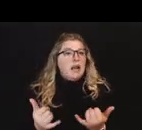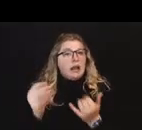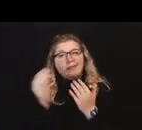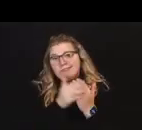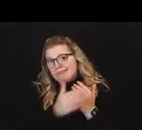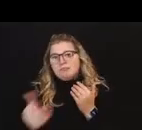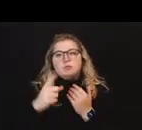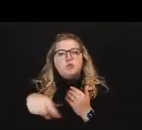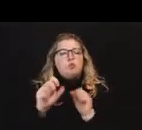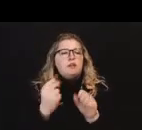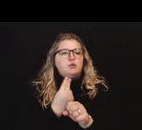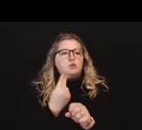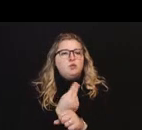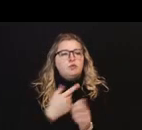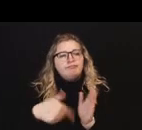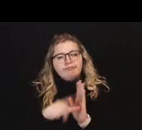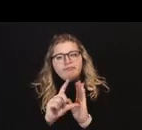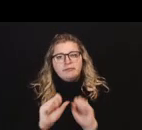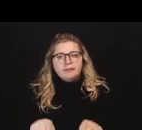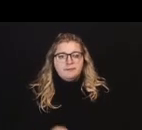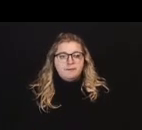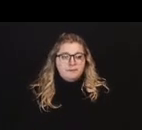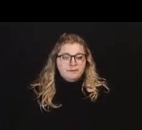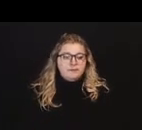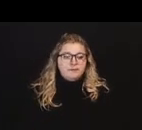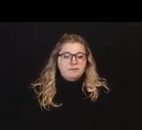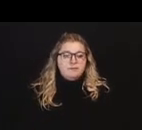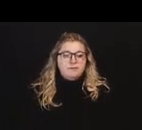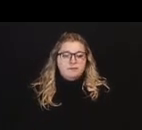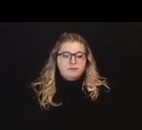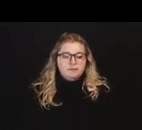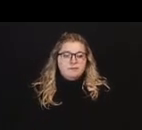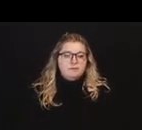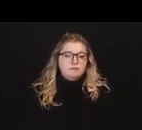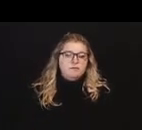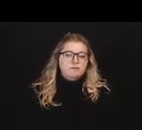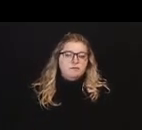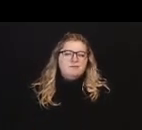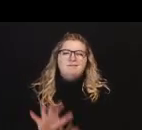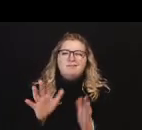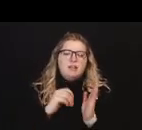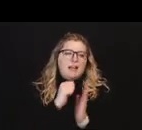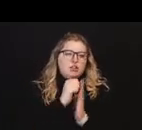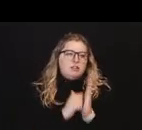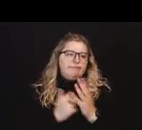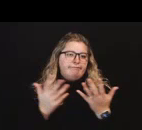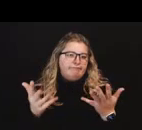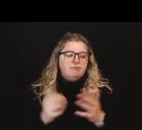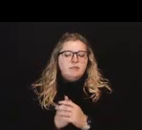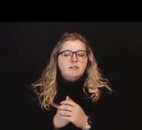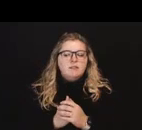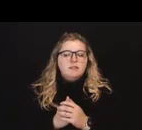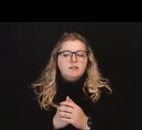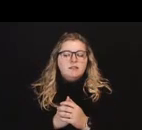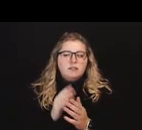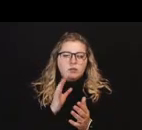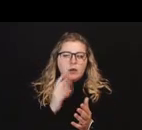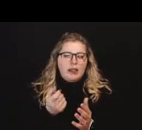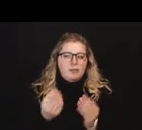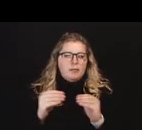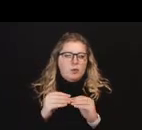future. So with that, I'm going to give just a little outline. This outline, I'm going to actually be a little more technical. Again, this is